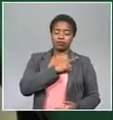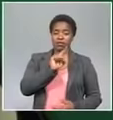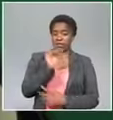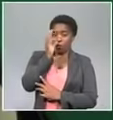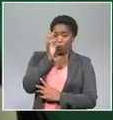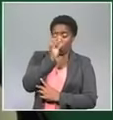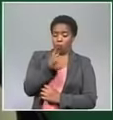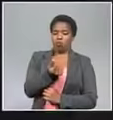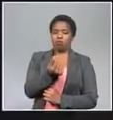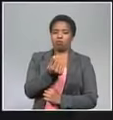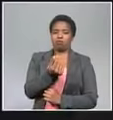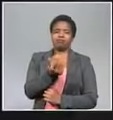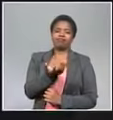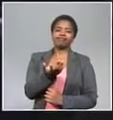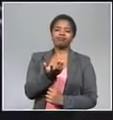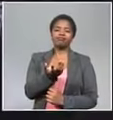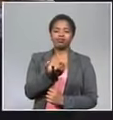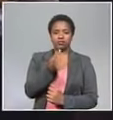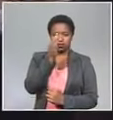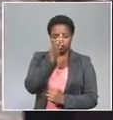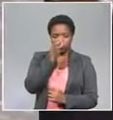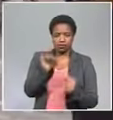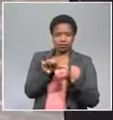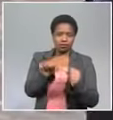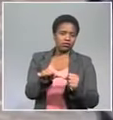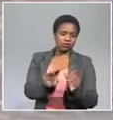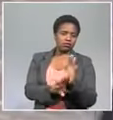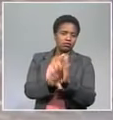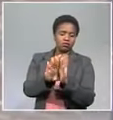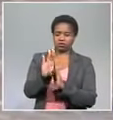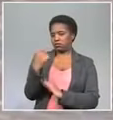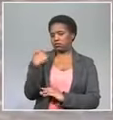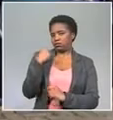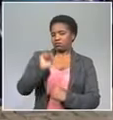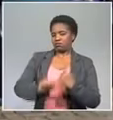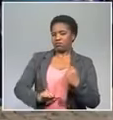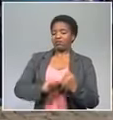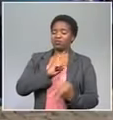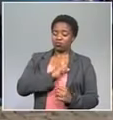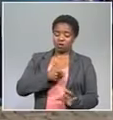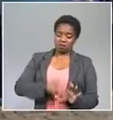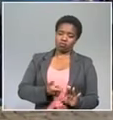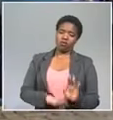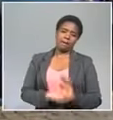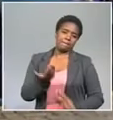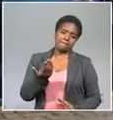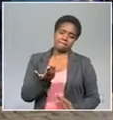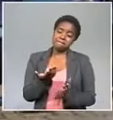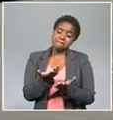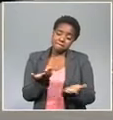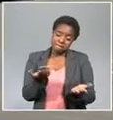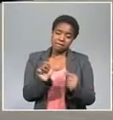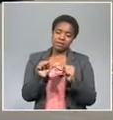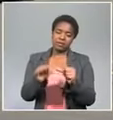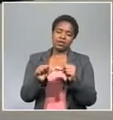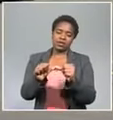price that has continued to rise over the past month. A little lower than it did in the previous month, but it does continue to